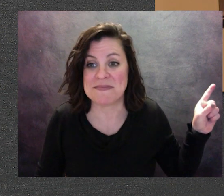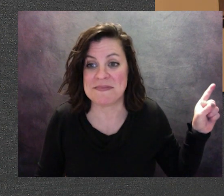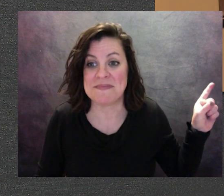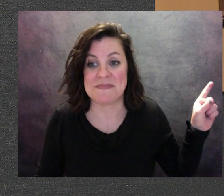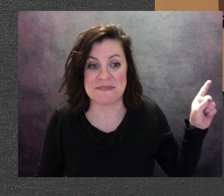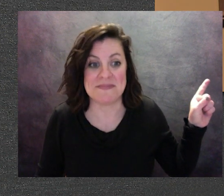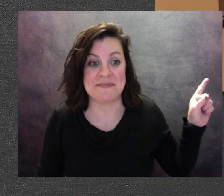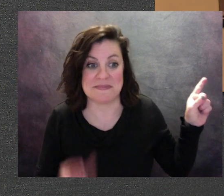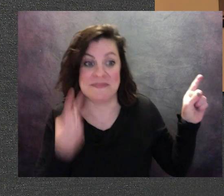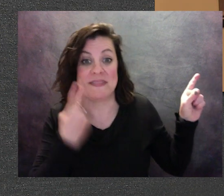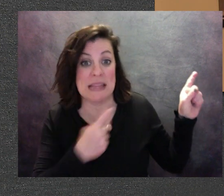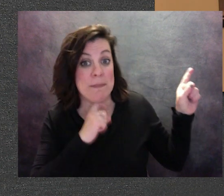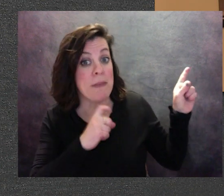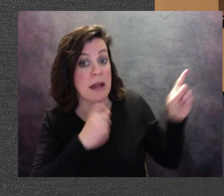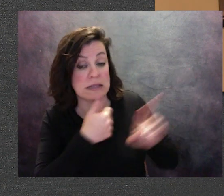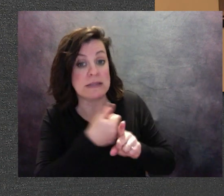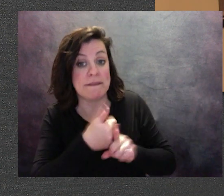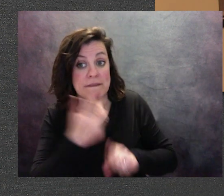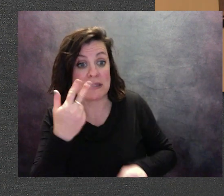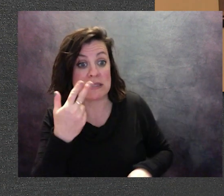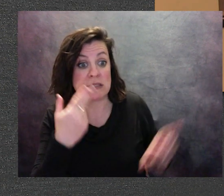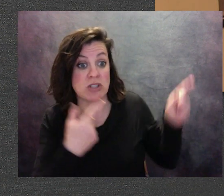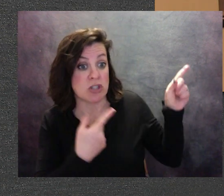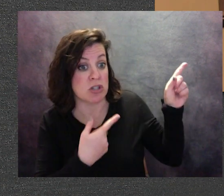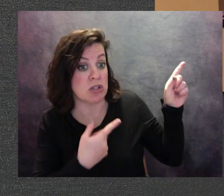the scissors, right? Let's see.